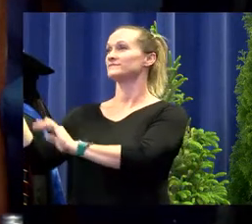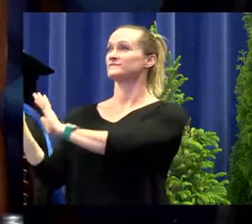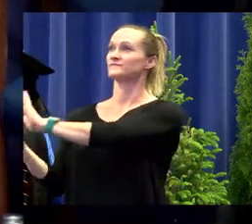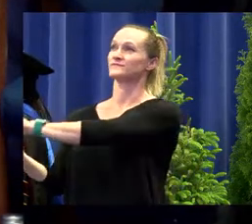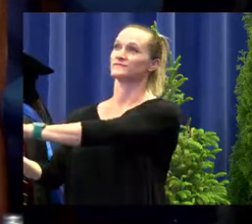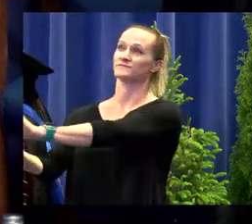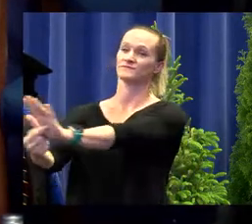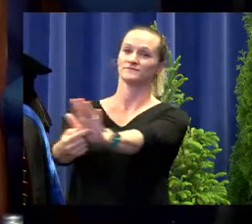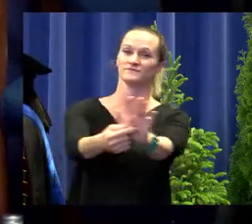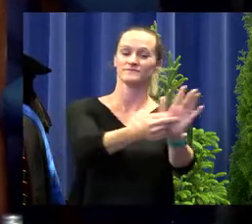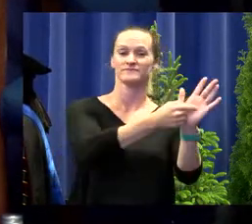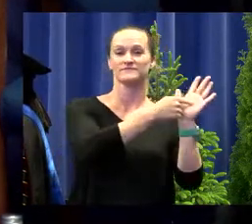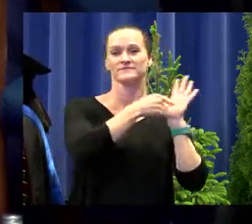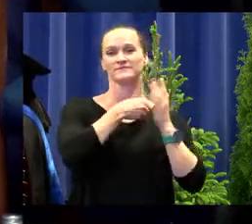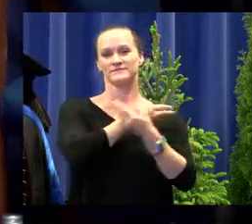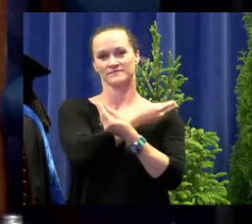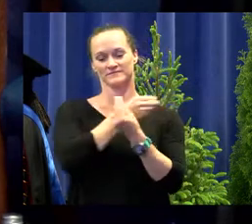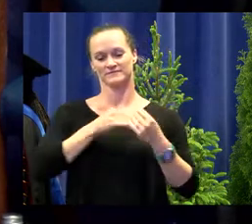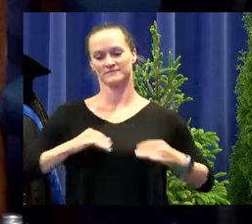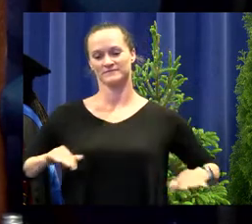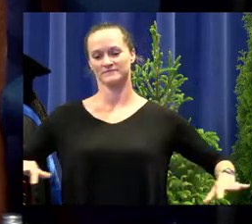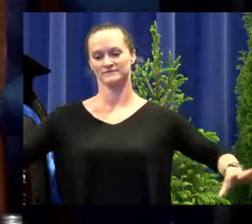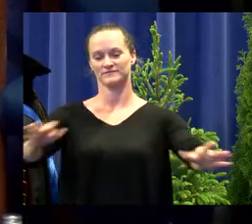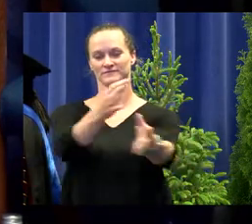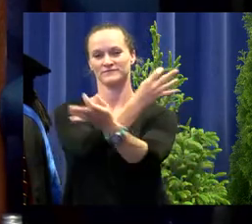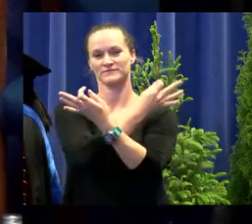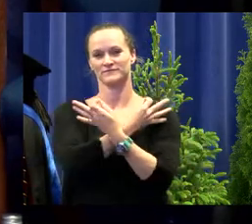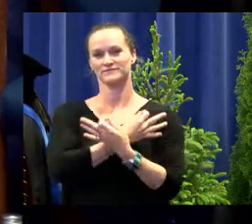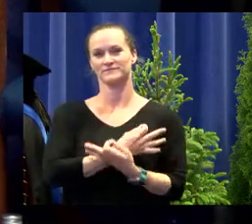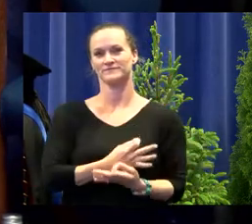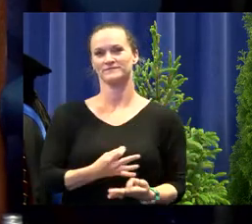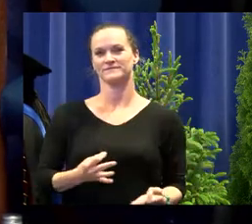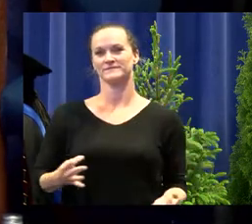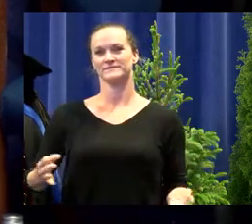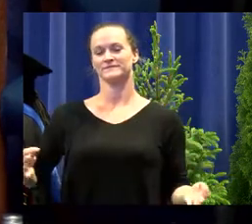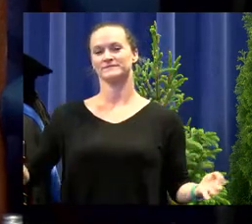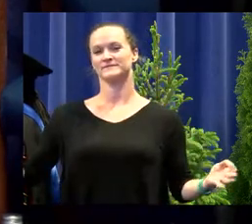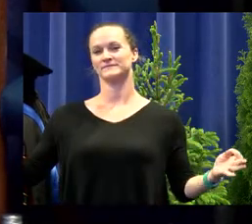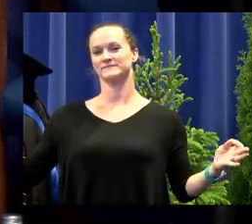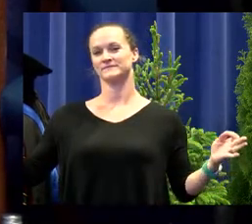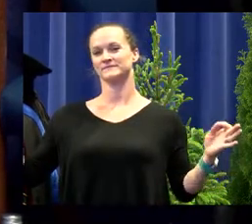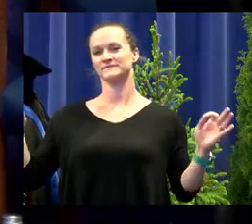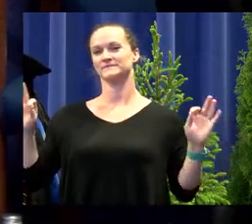wave o'er the land of the